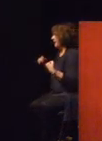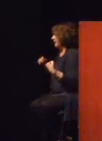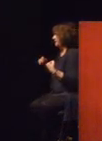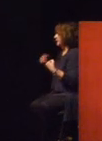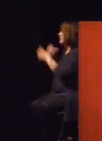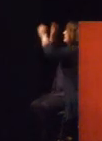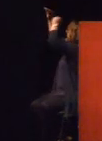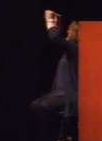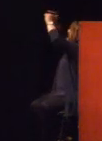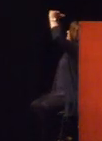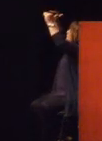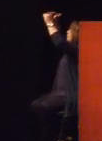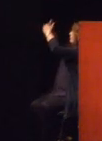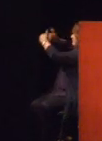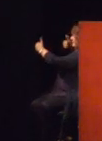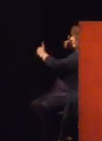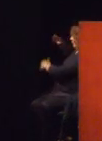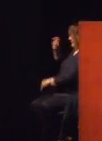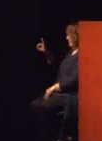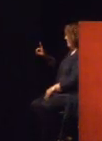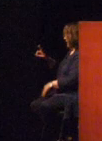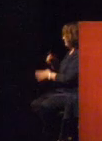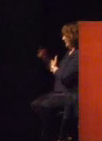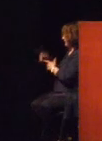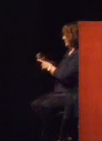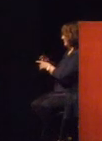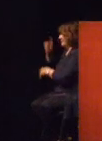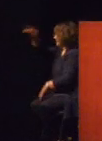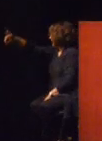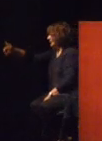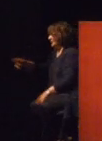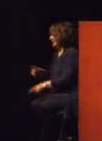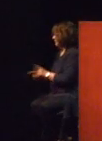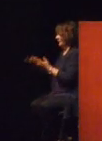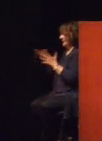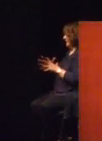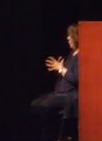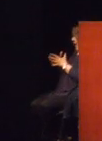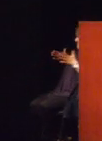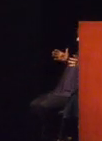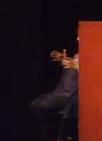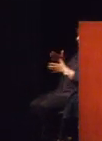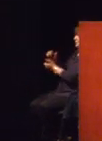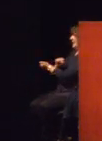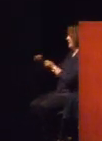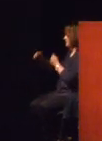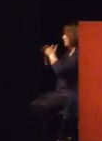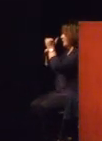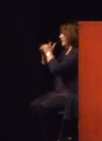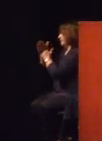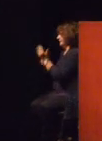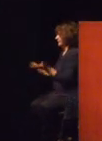roof repair earlier in the bond projects so that we don't sustain major damage to our buildings. And